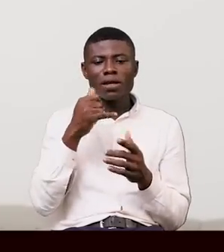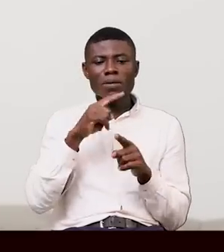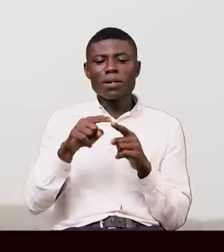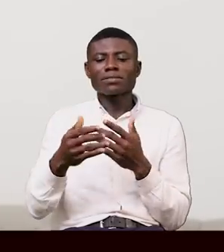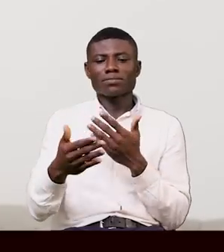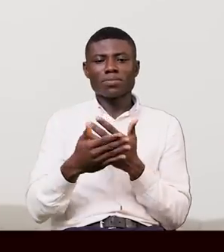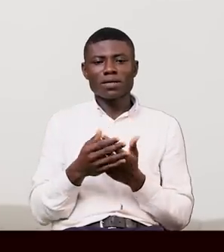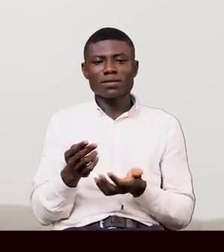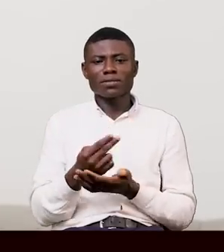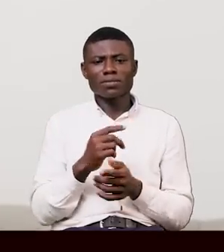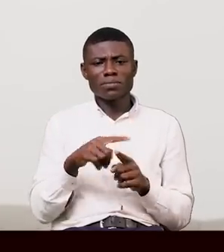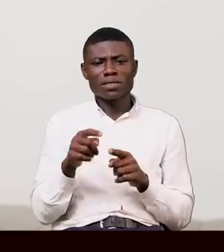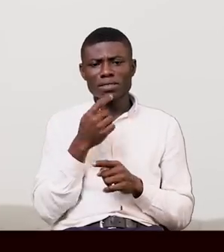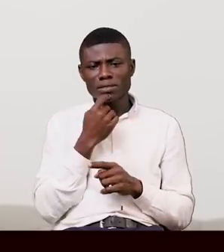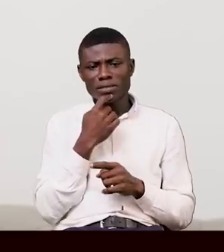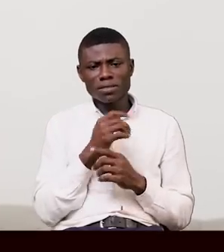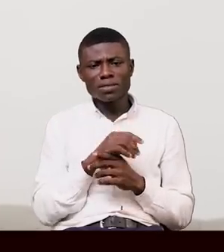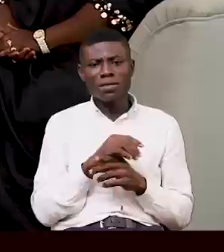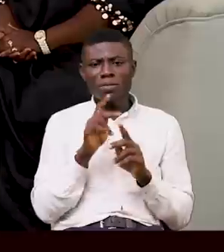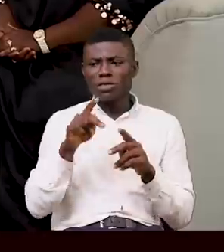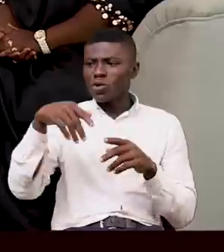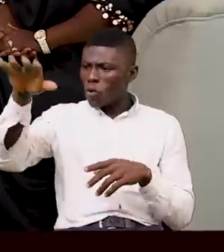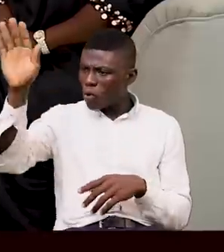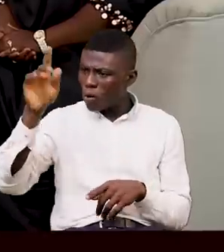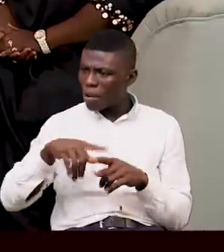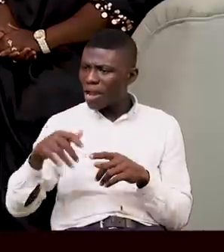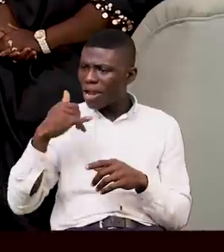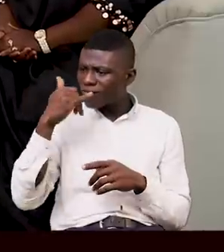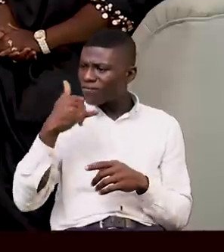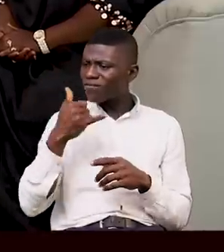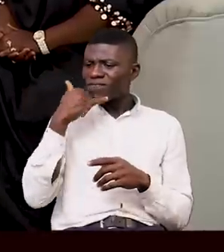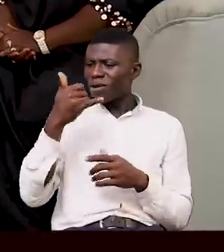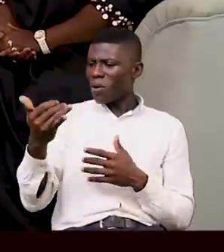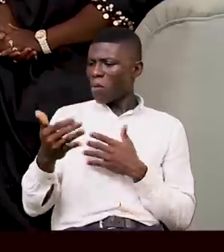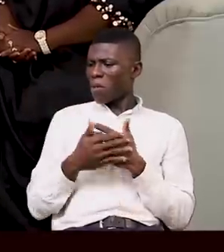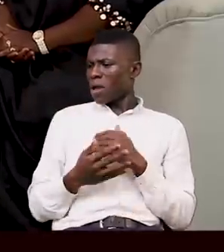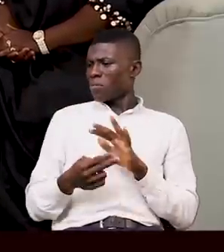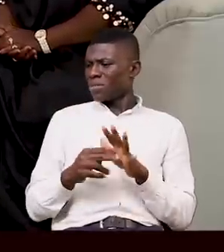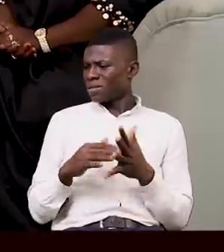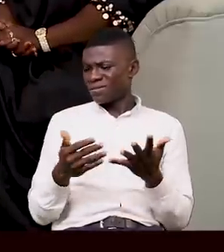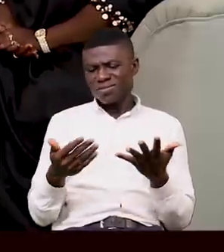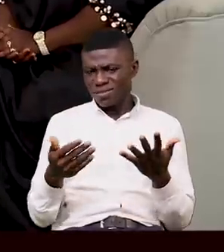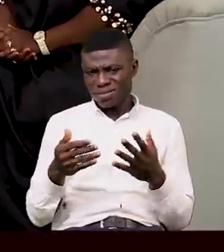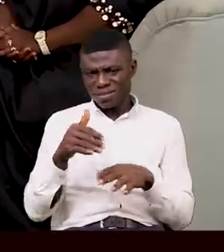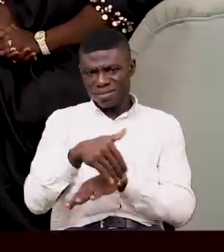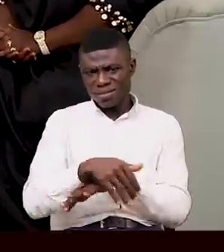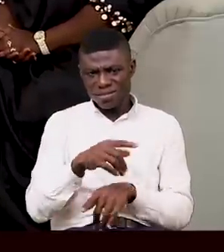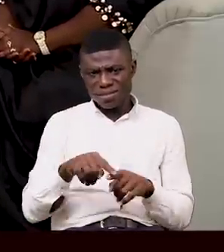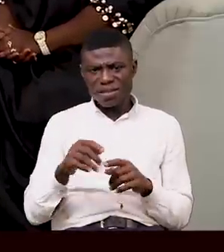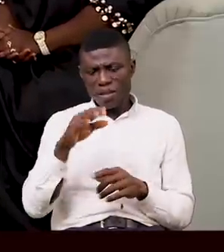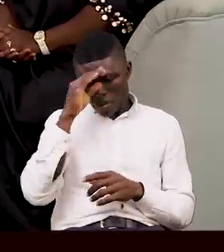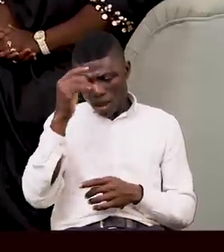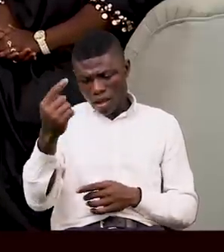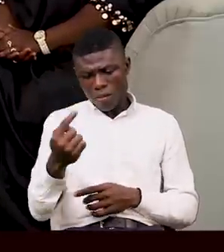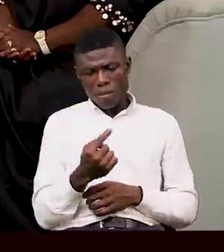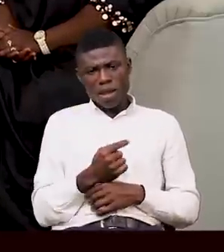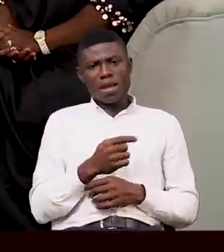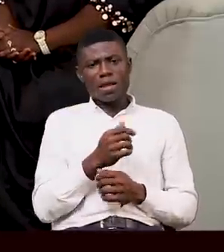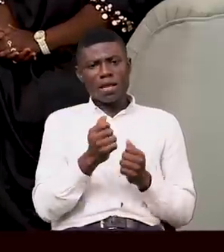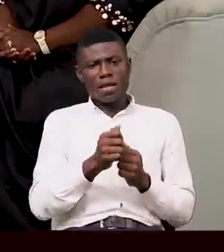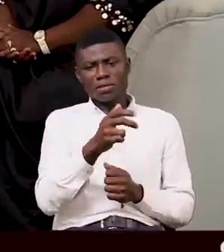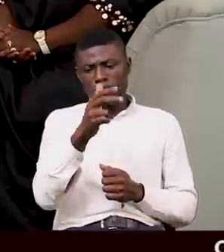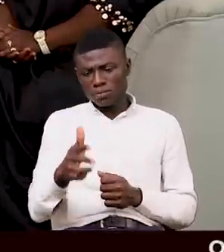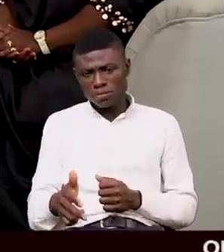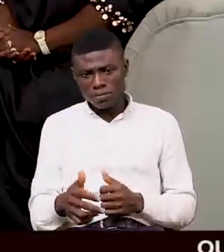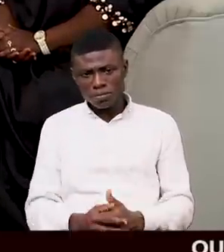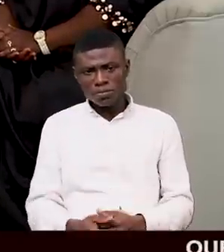ba. But they were for that year. And the power all call your friend so was our brother. I dare say. It go on or buy or be packing the car and